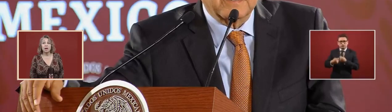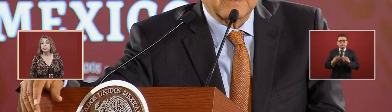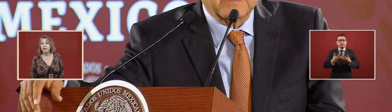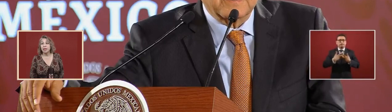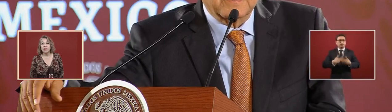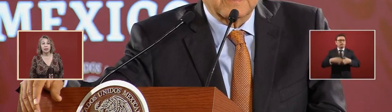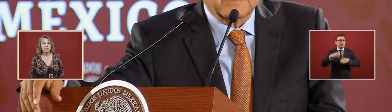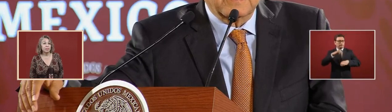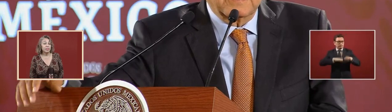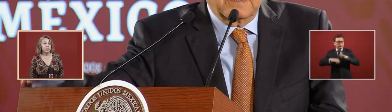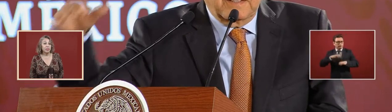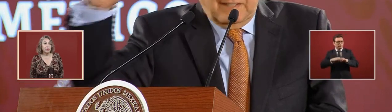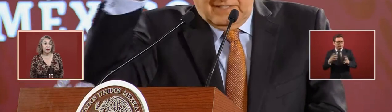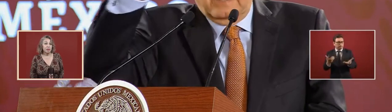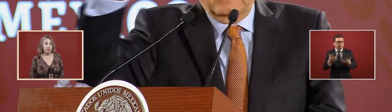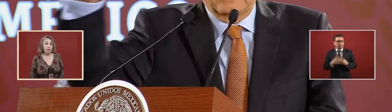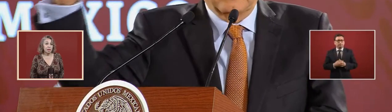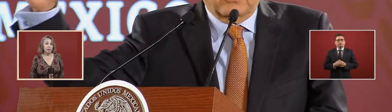a company.